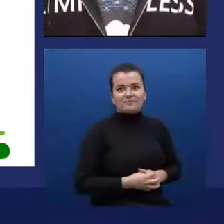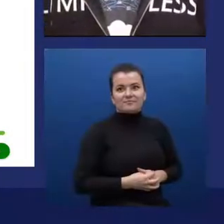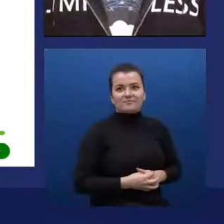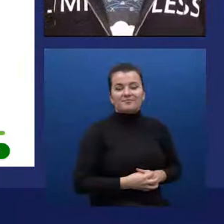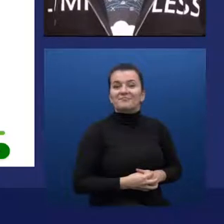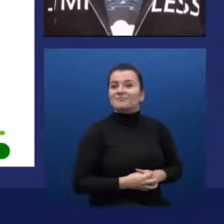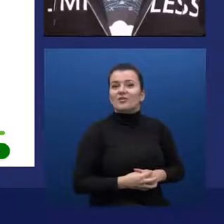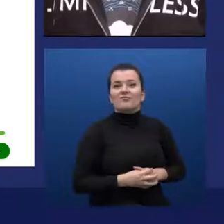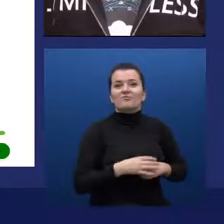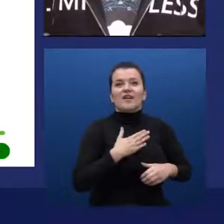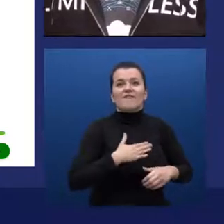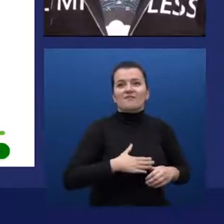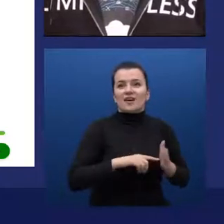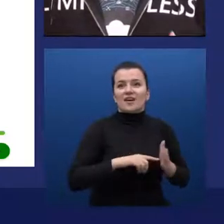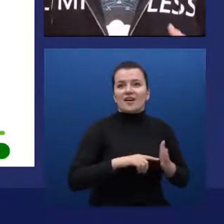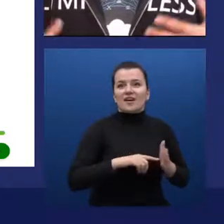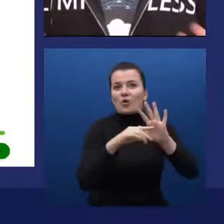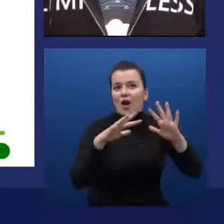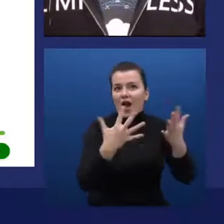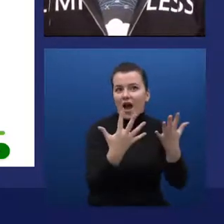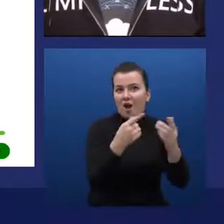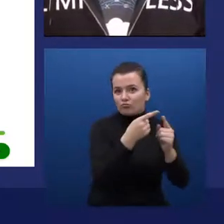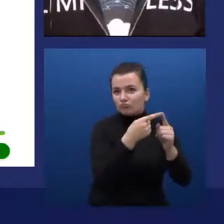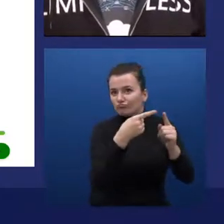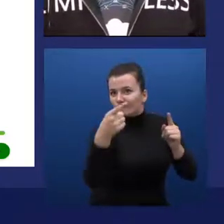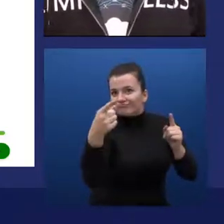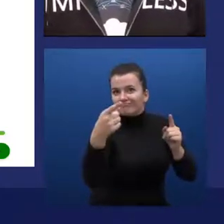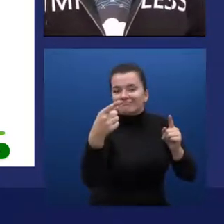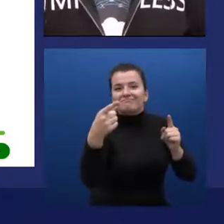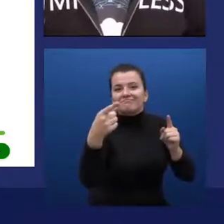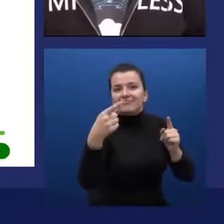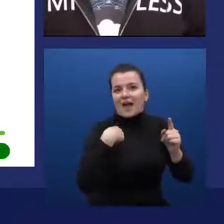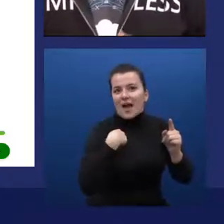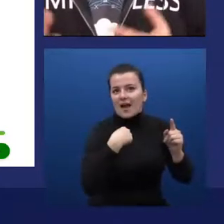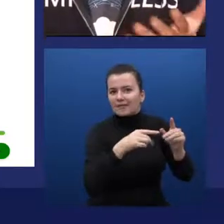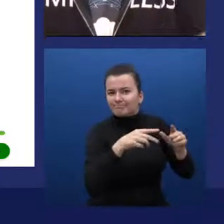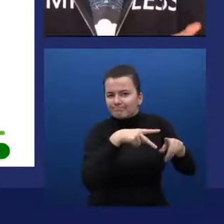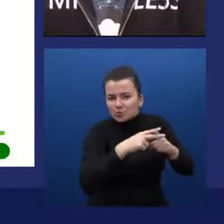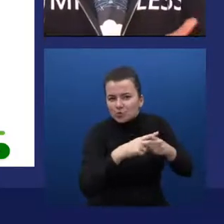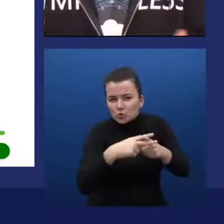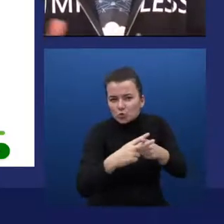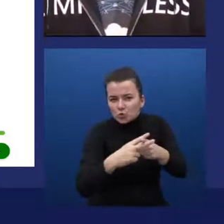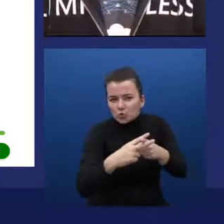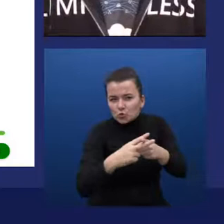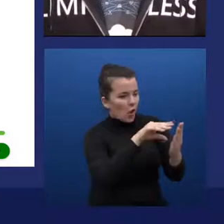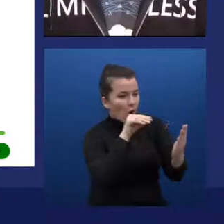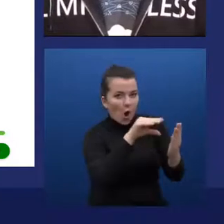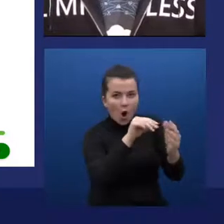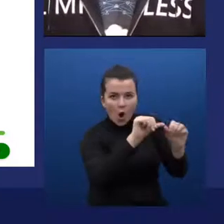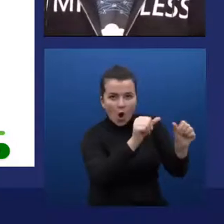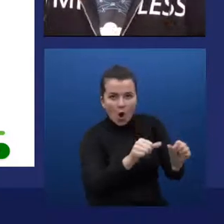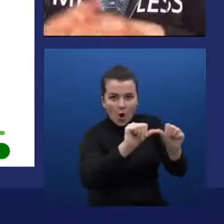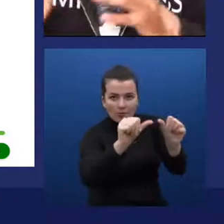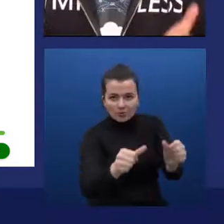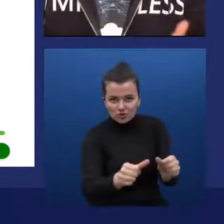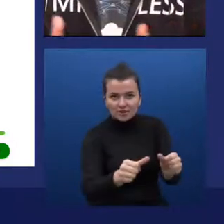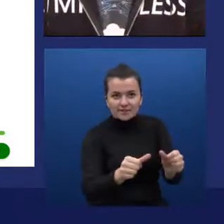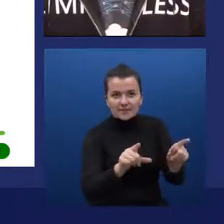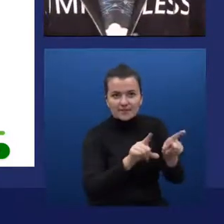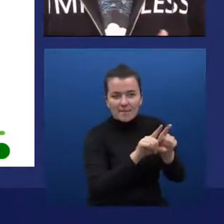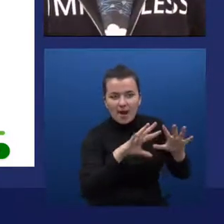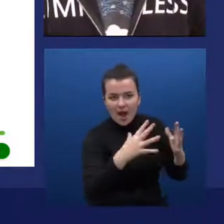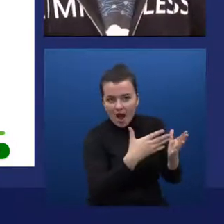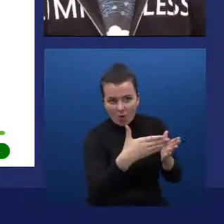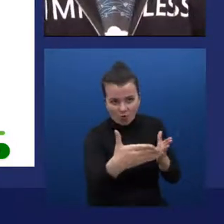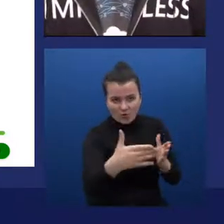or I would work with in regards to the identification of these tools or objects. The same workbench was actually used in a more rudimentary